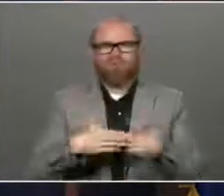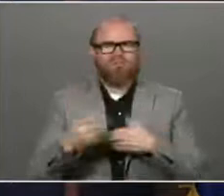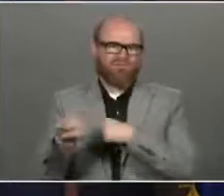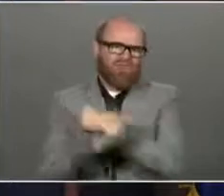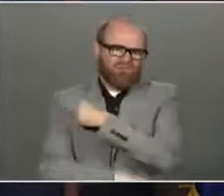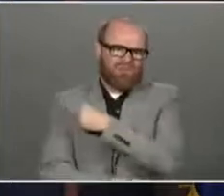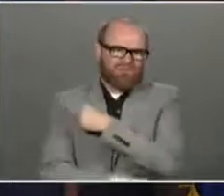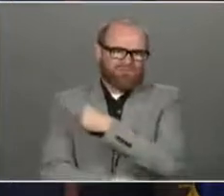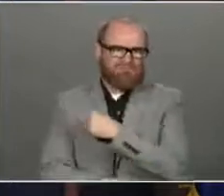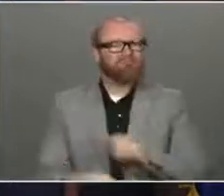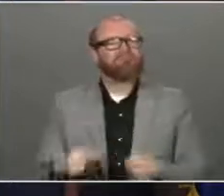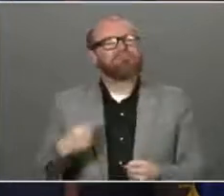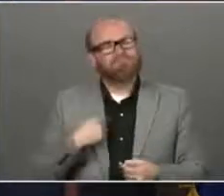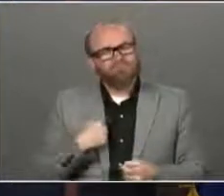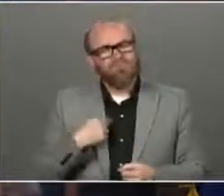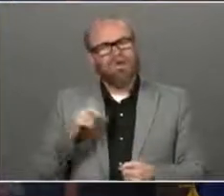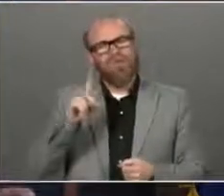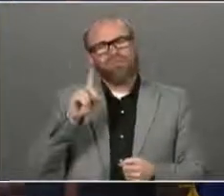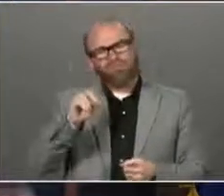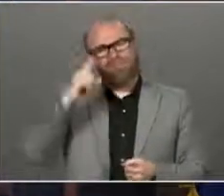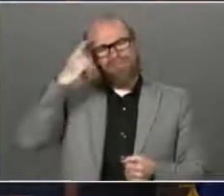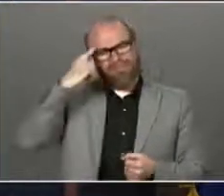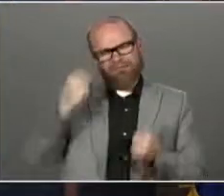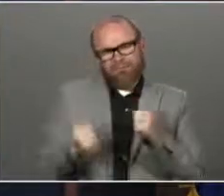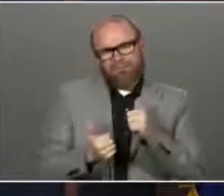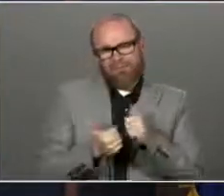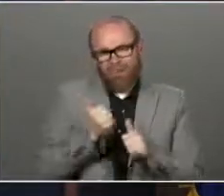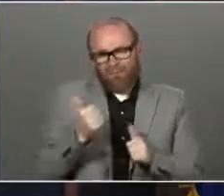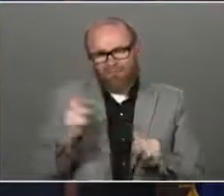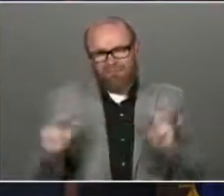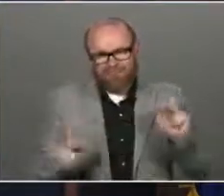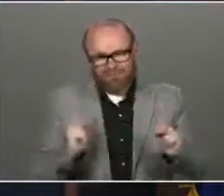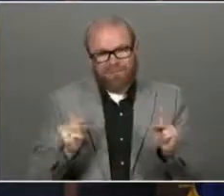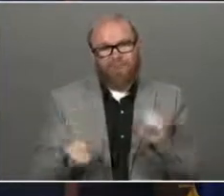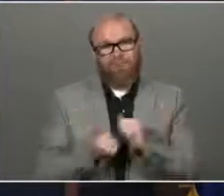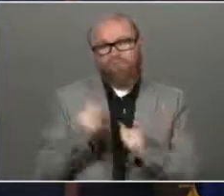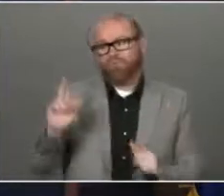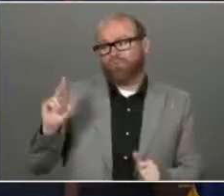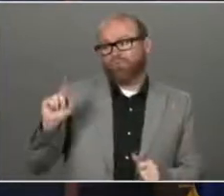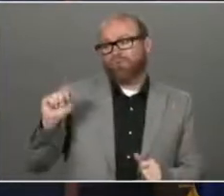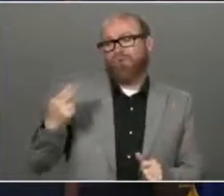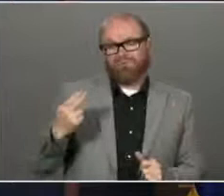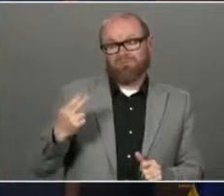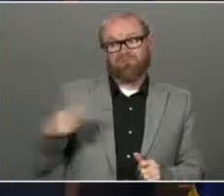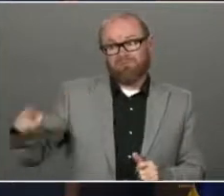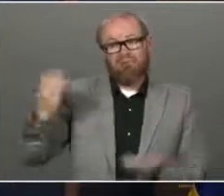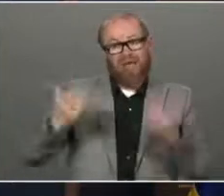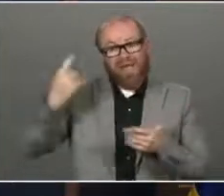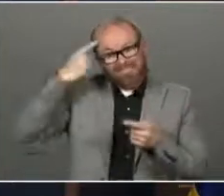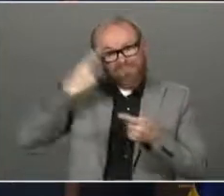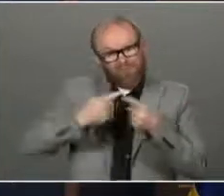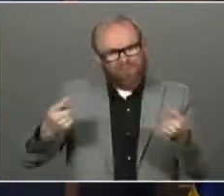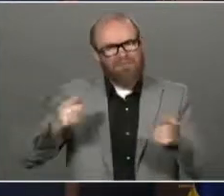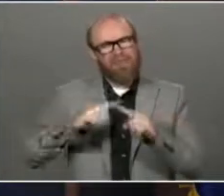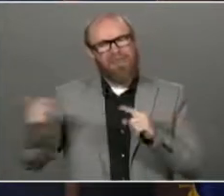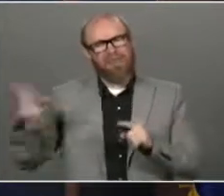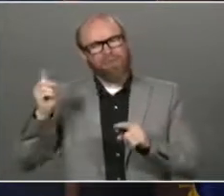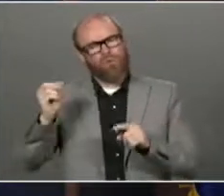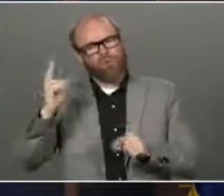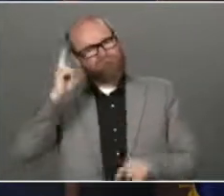do that. I do think that most Utahns admire that, even if they disagree, and